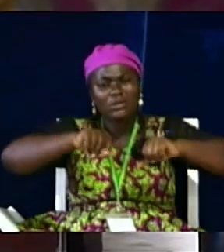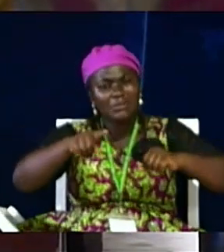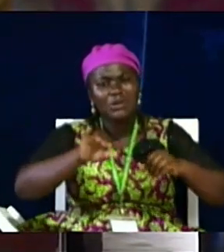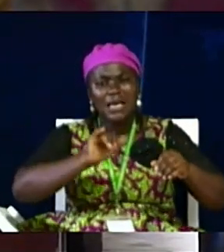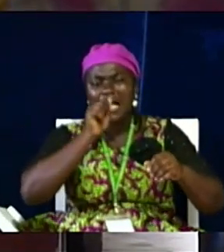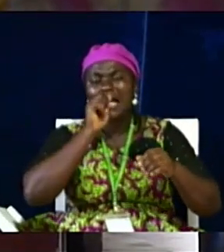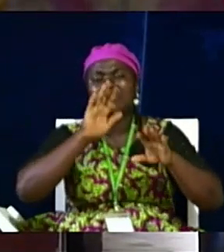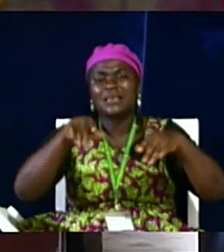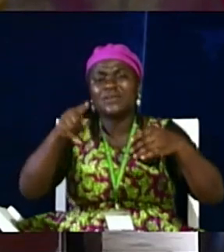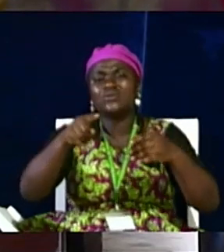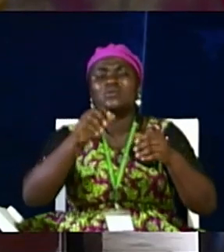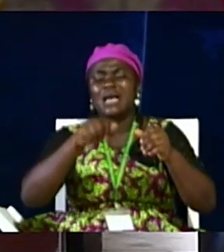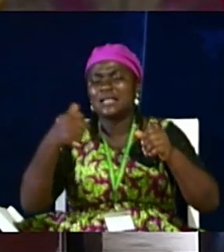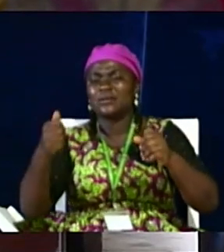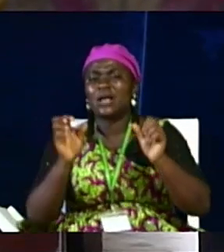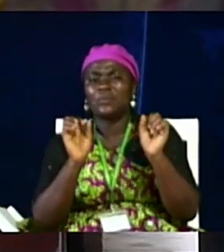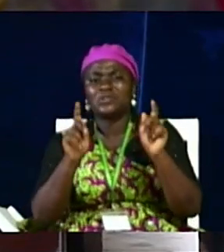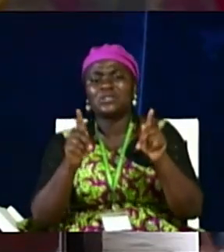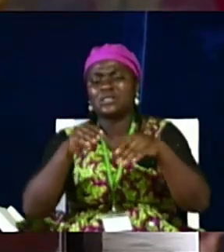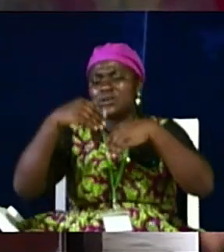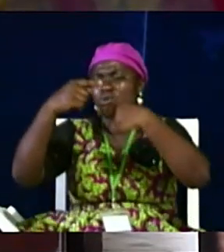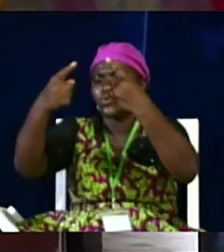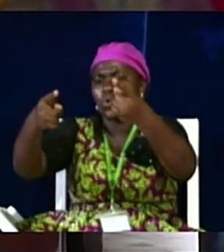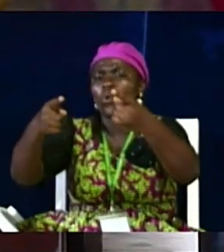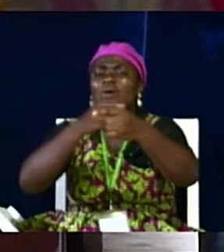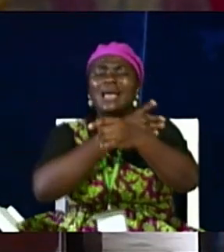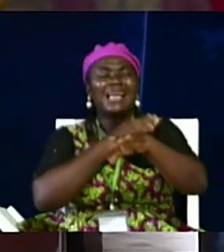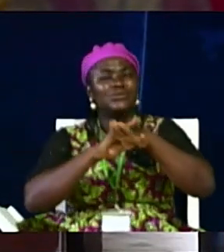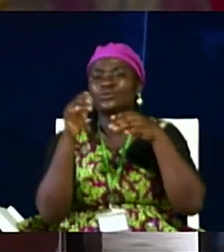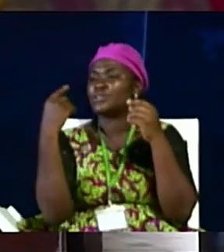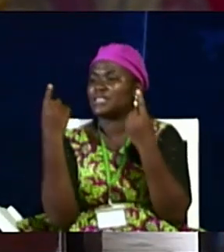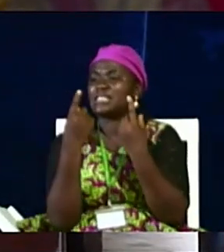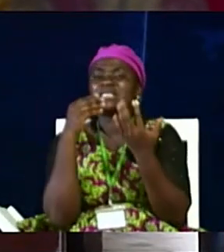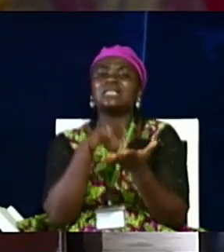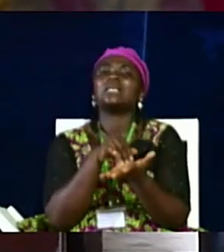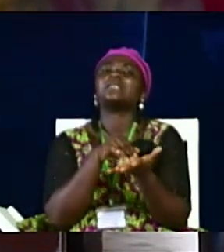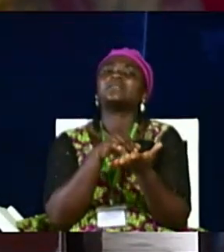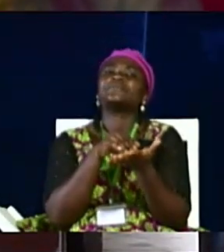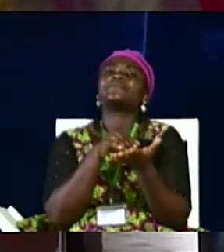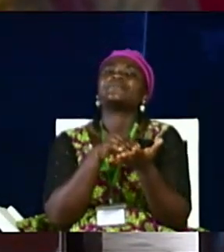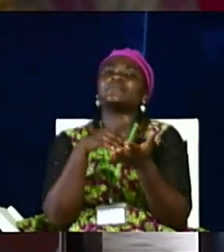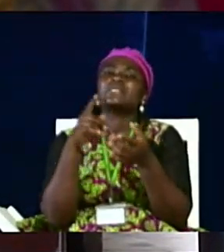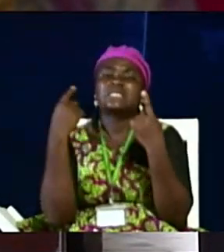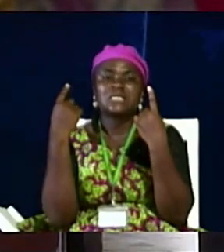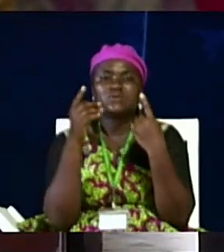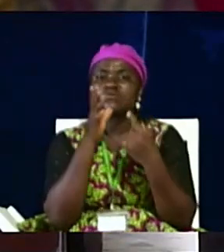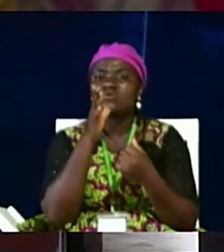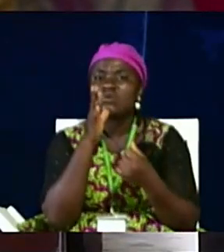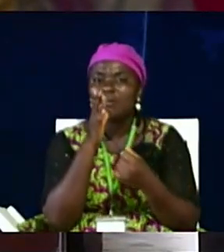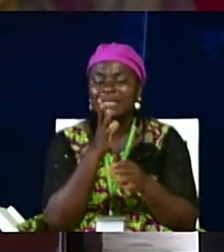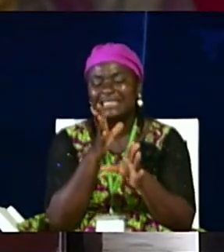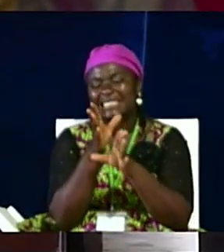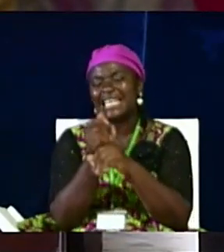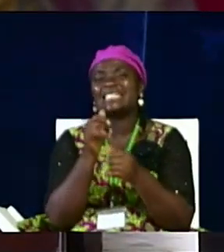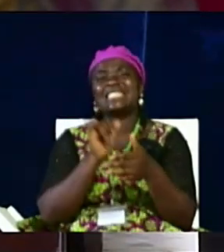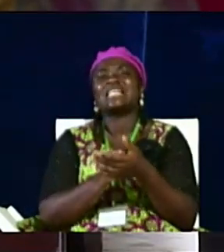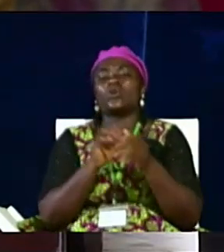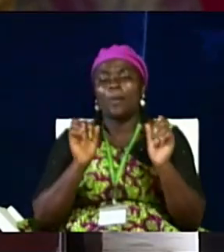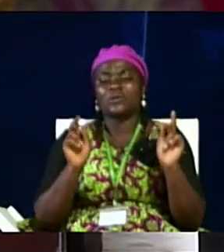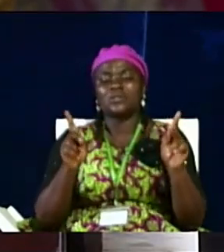opportunity. Go and don't sin again. And the woman grabbed that opportunity with both